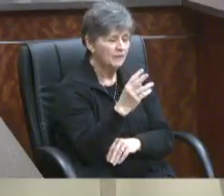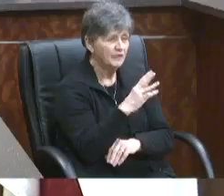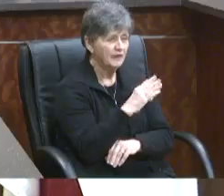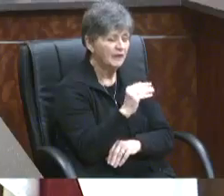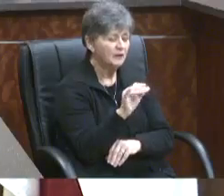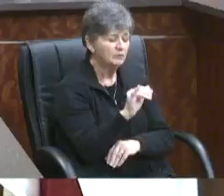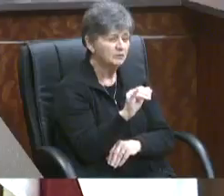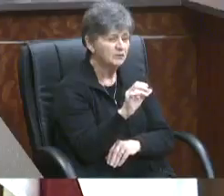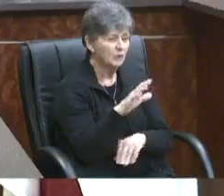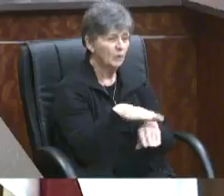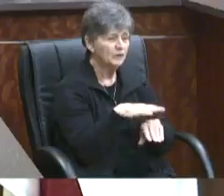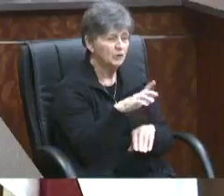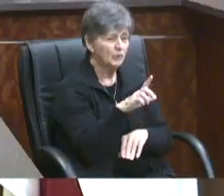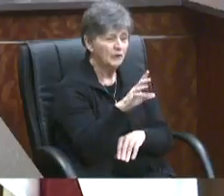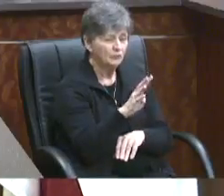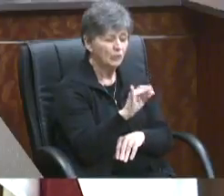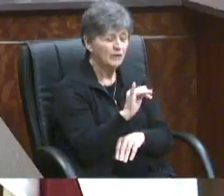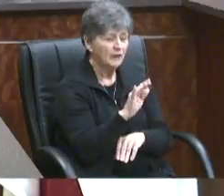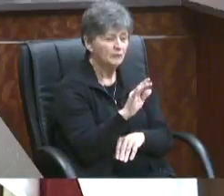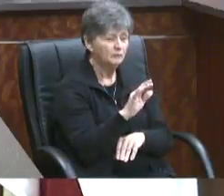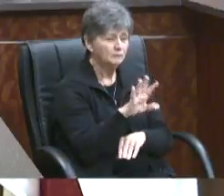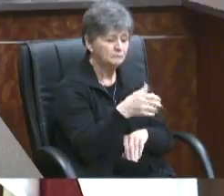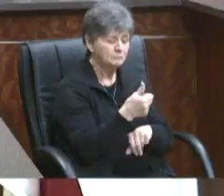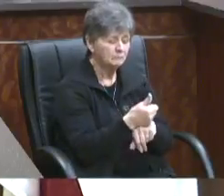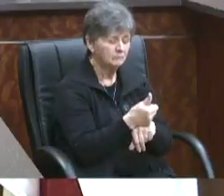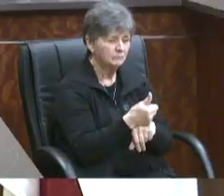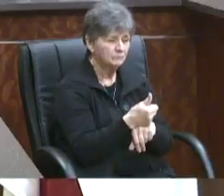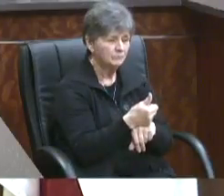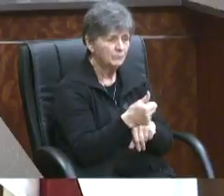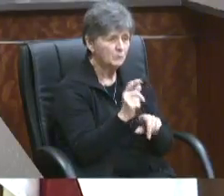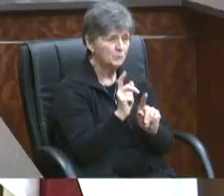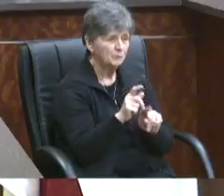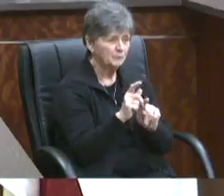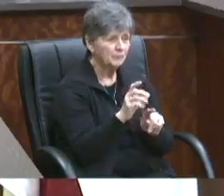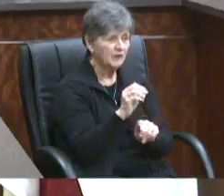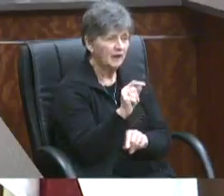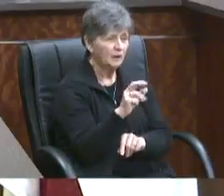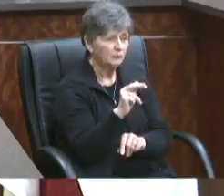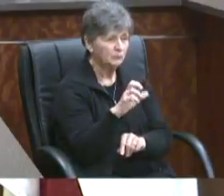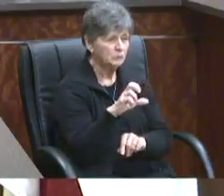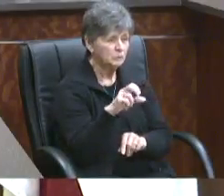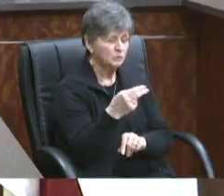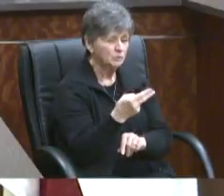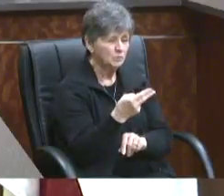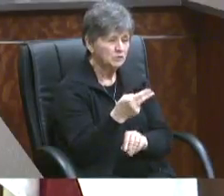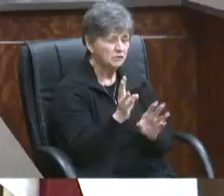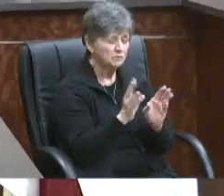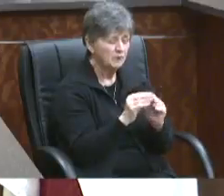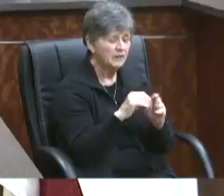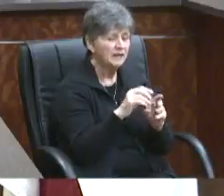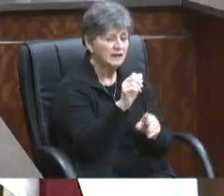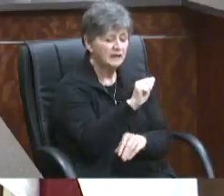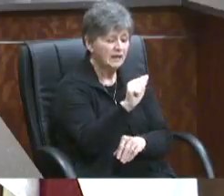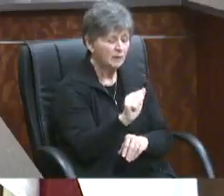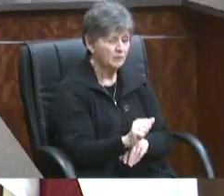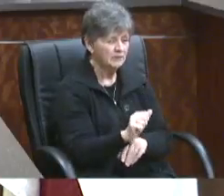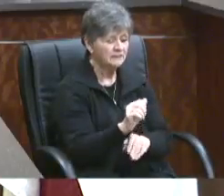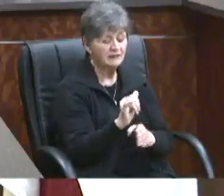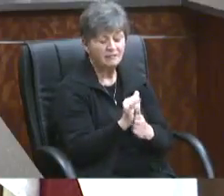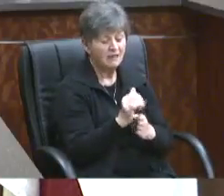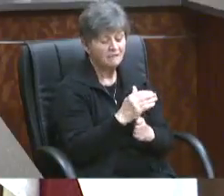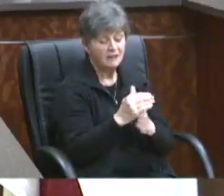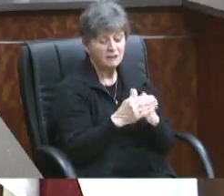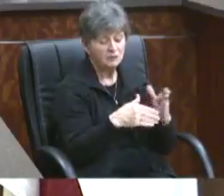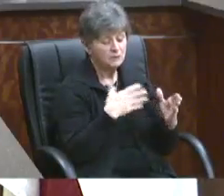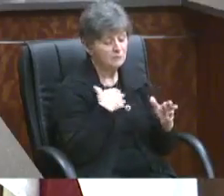October 24th, I'm scheduled to go to the outreach and engagement committee meeting in Annapolis. So that concludes my report, Mr.